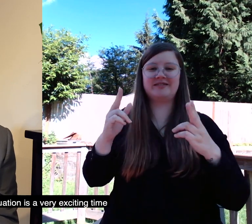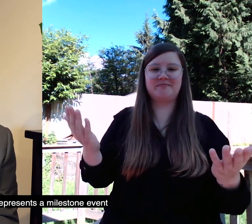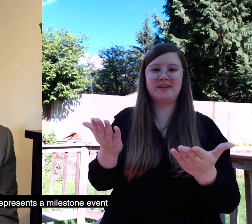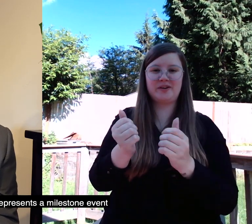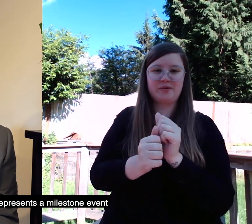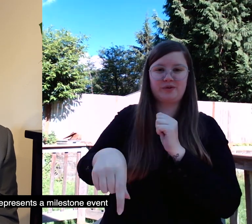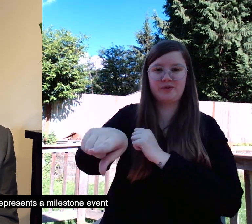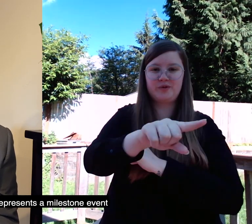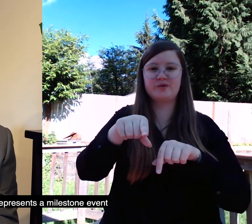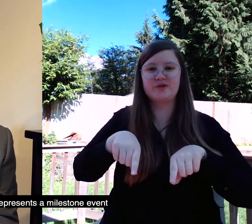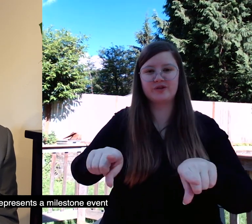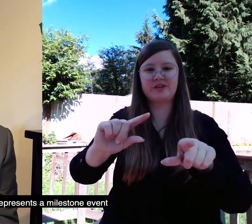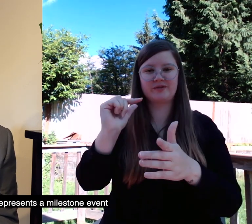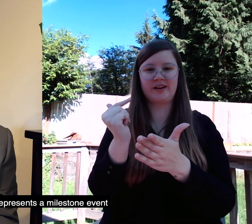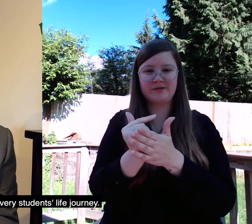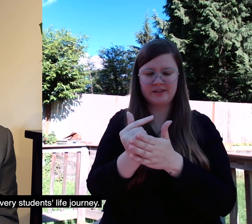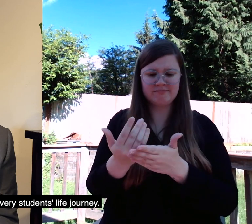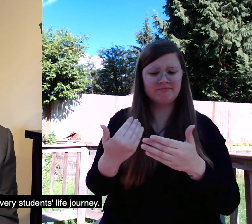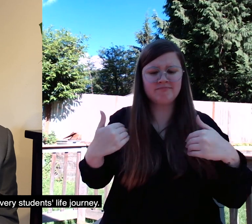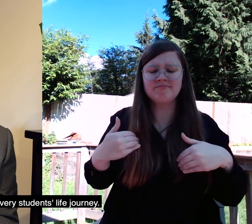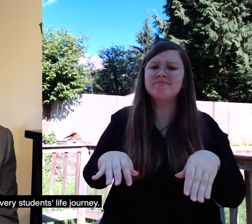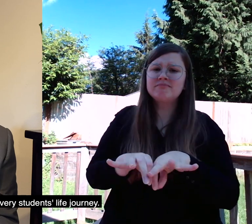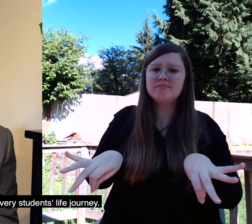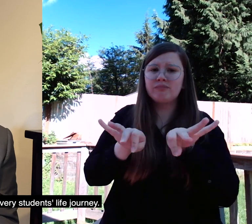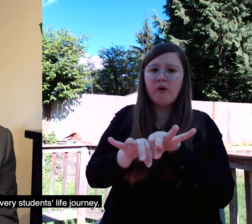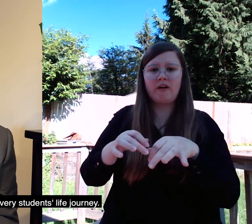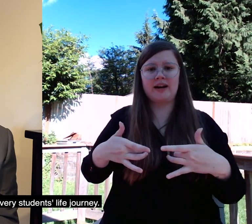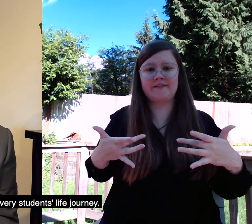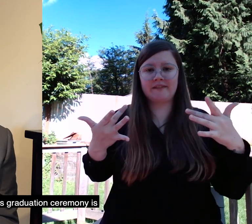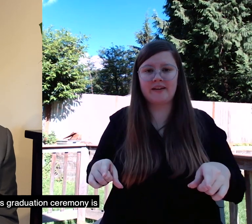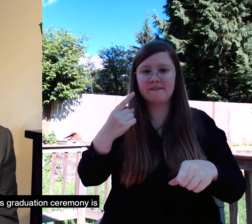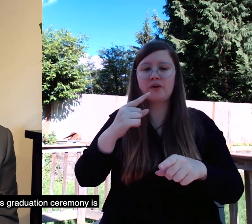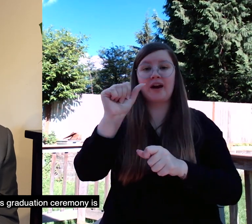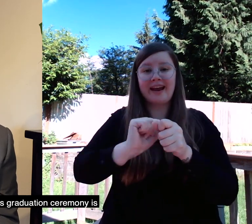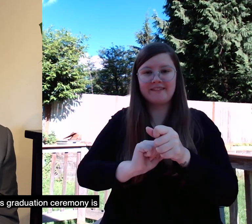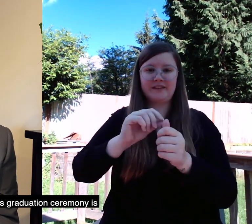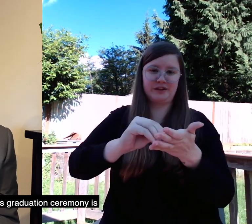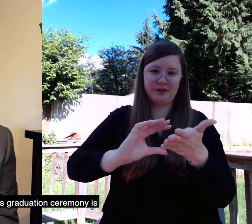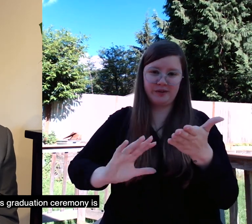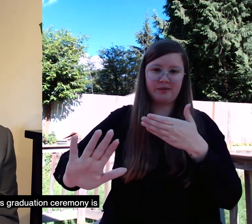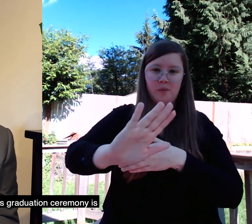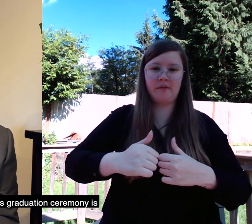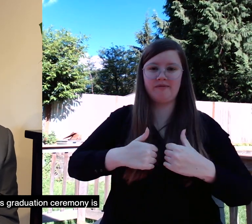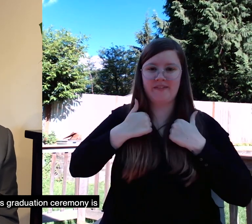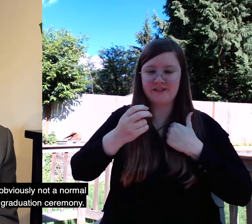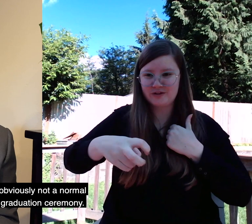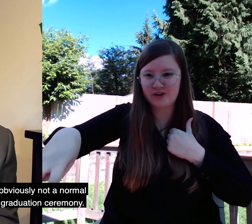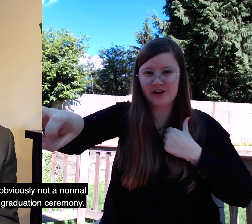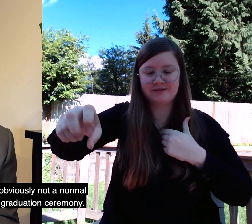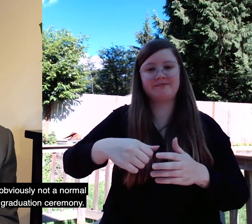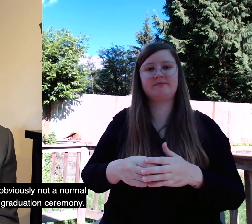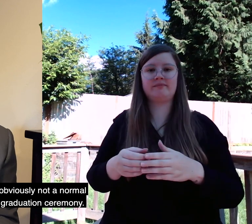time as it represents a milestone event in every student's life journey. This graduation ceremony